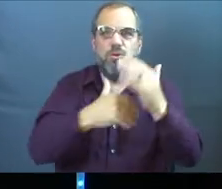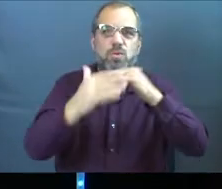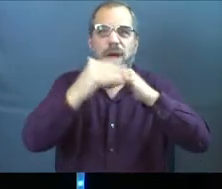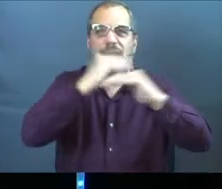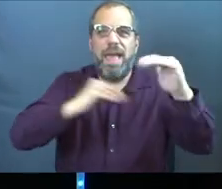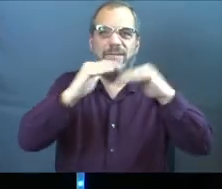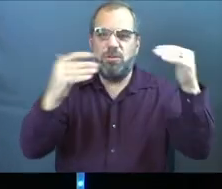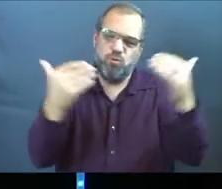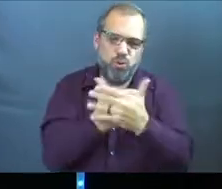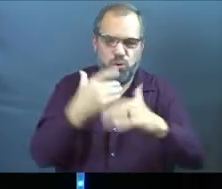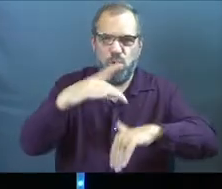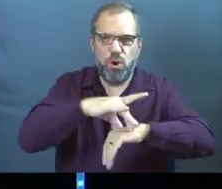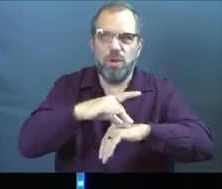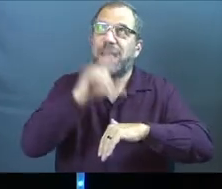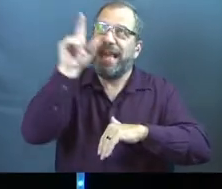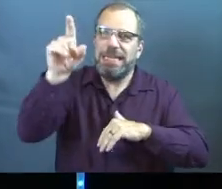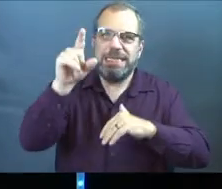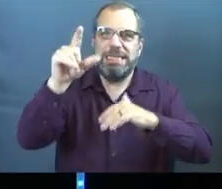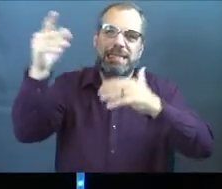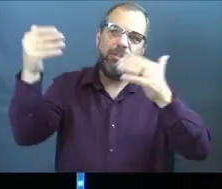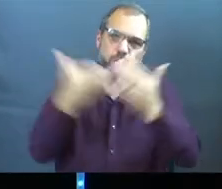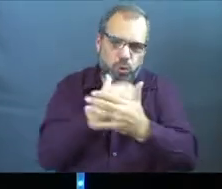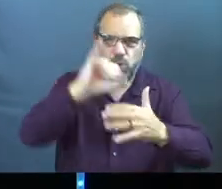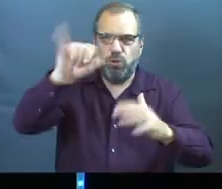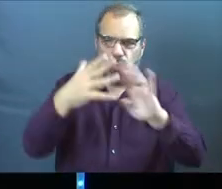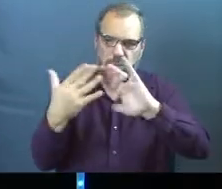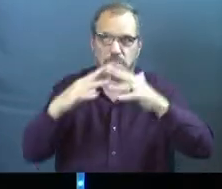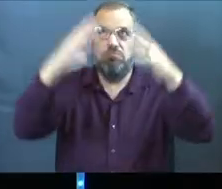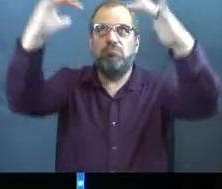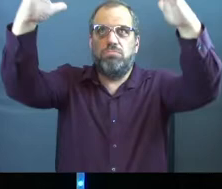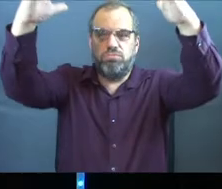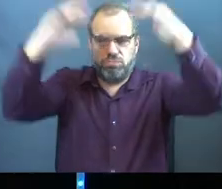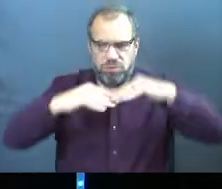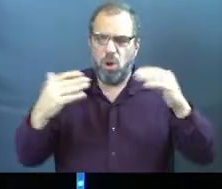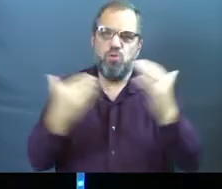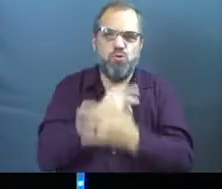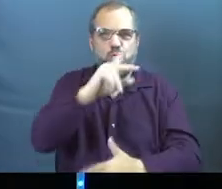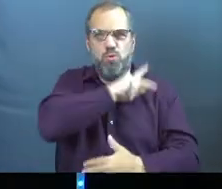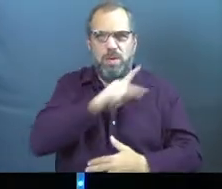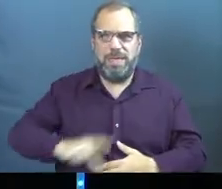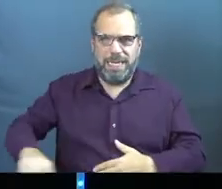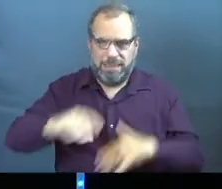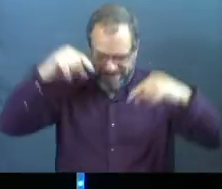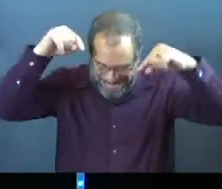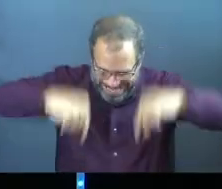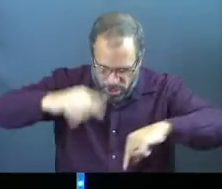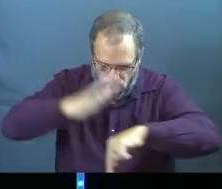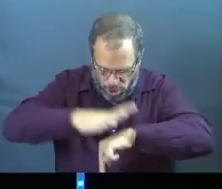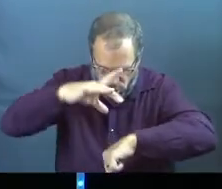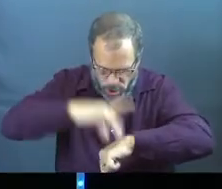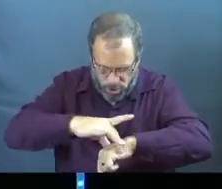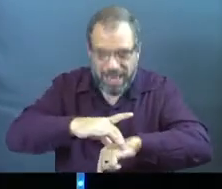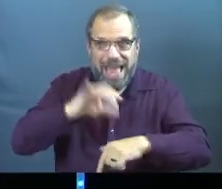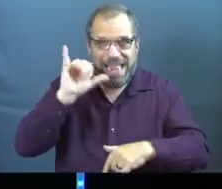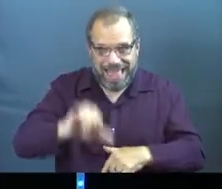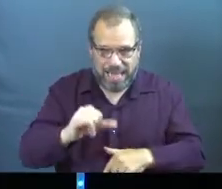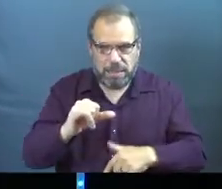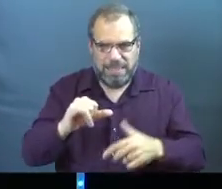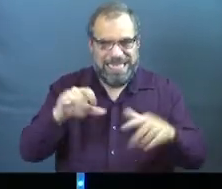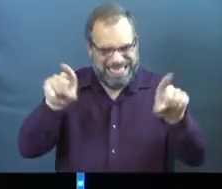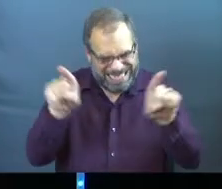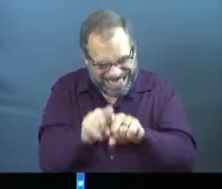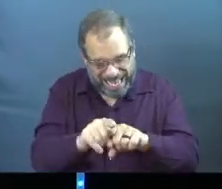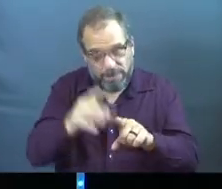new earth that God is bringing with the new Jerusalem, his new kingdom here, right? That is what we see. The